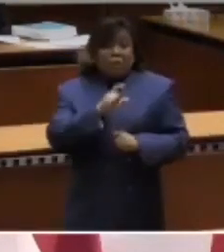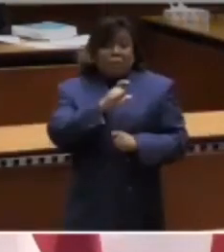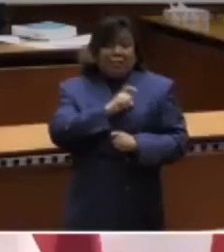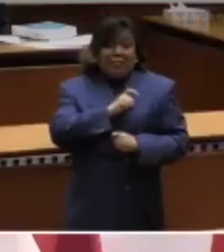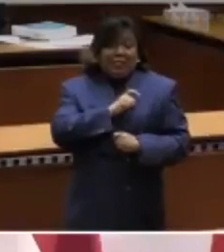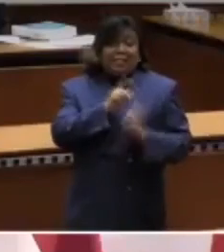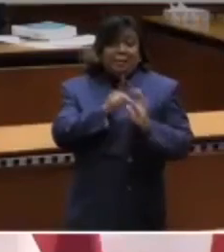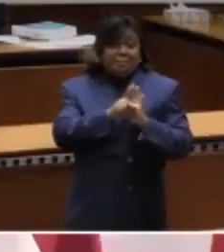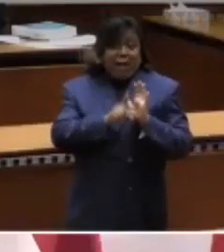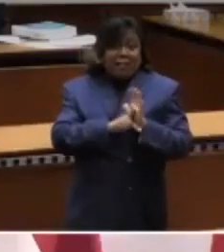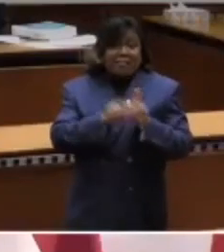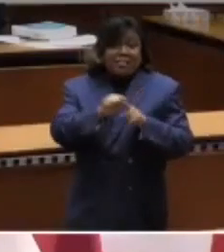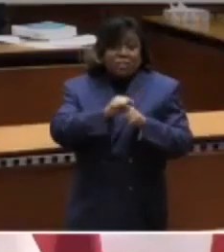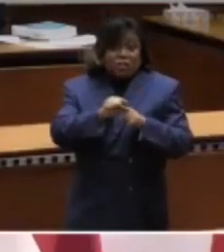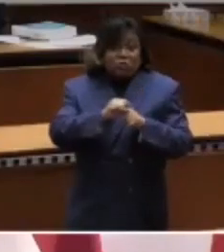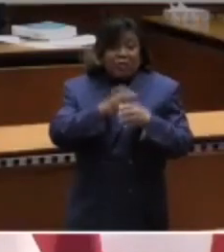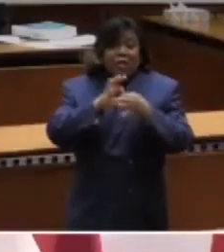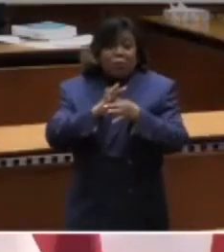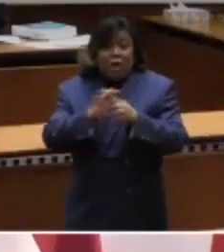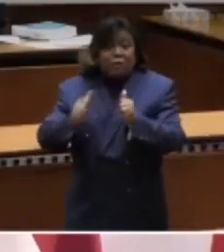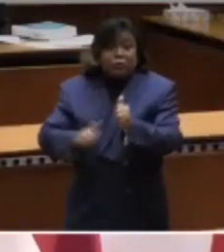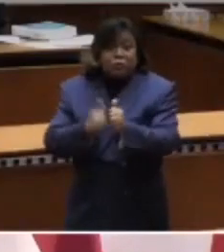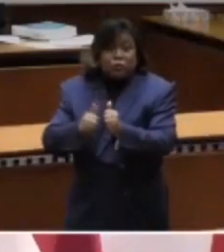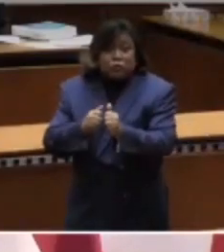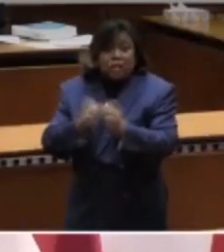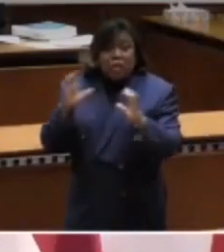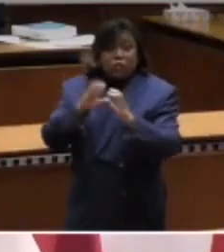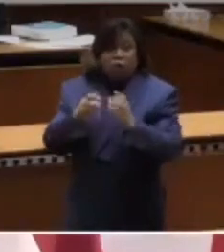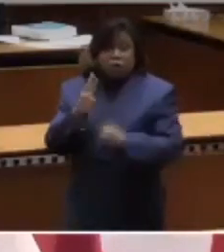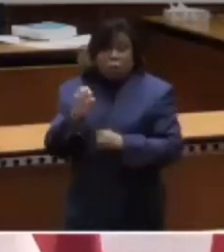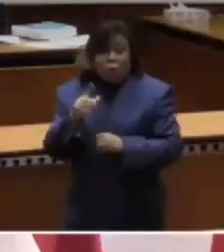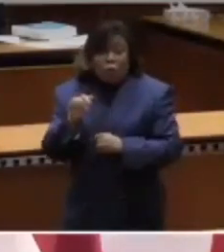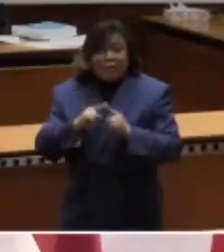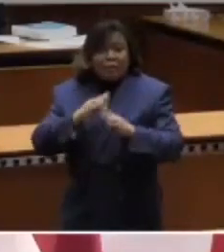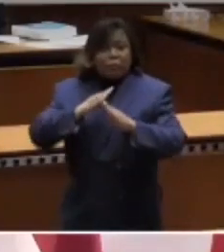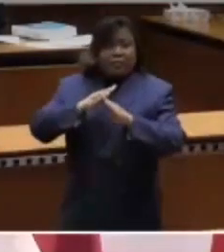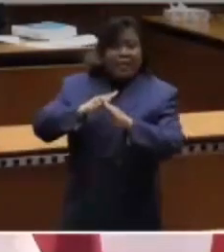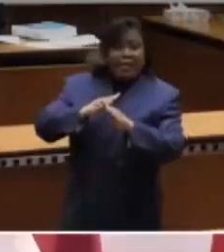police policies and training around pursuits and search warrants and